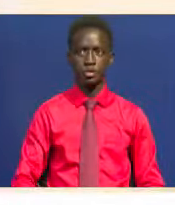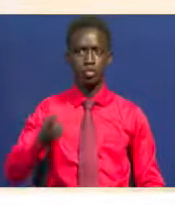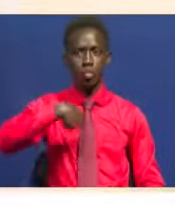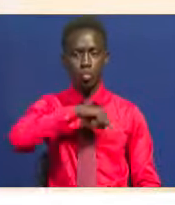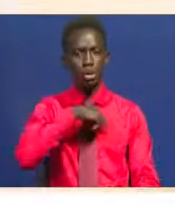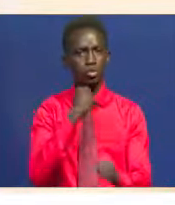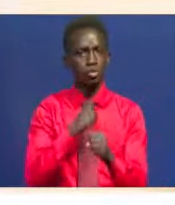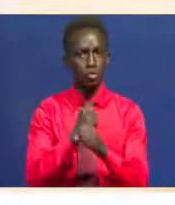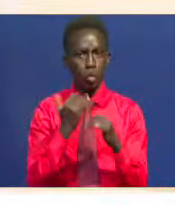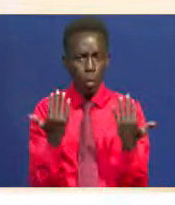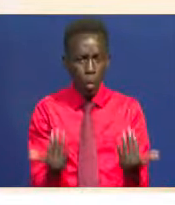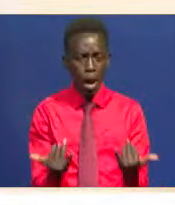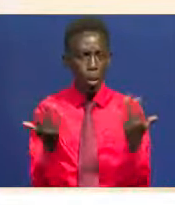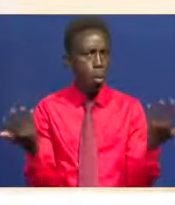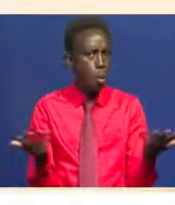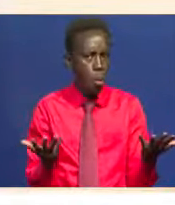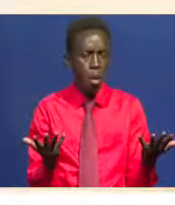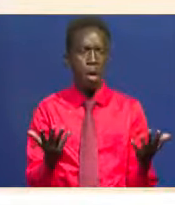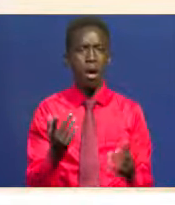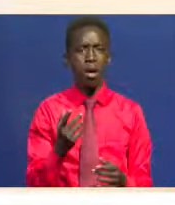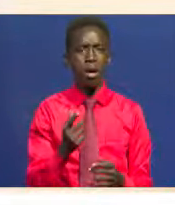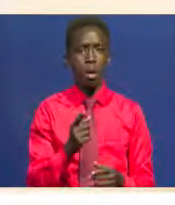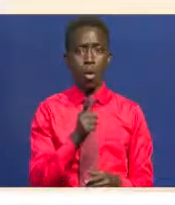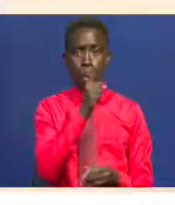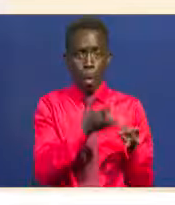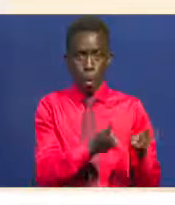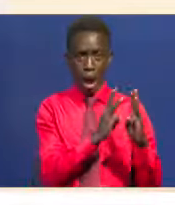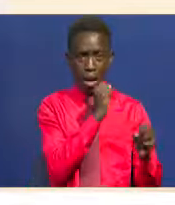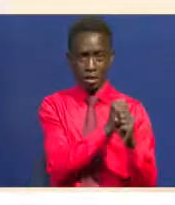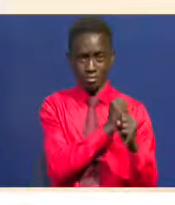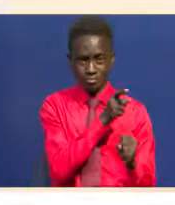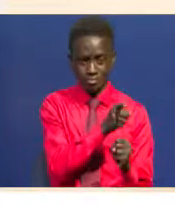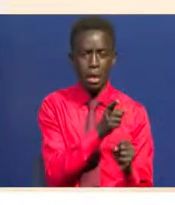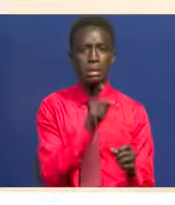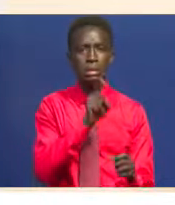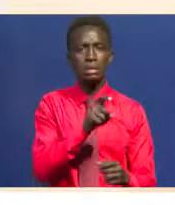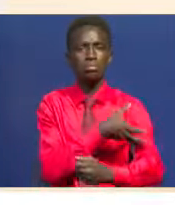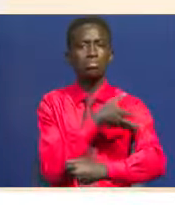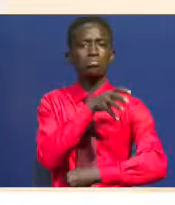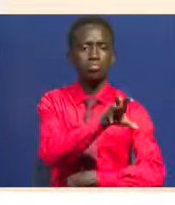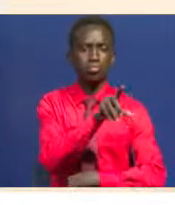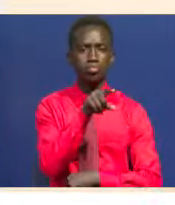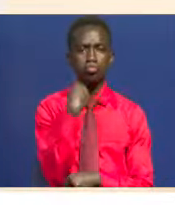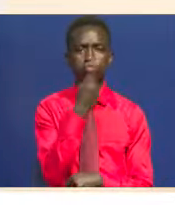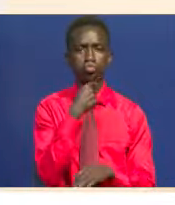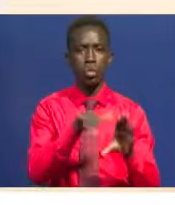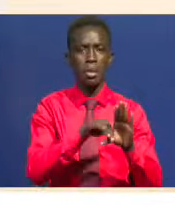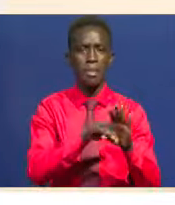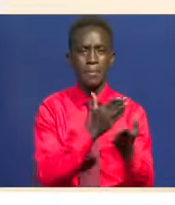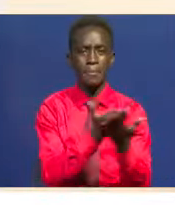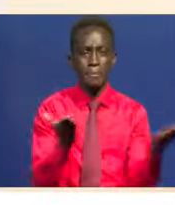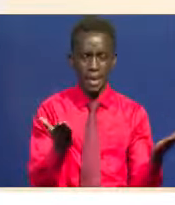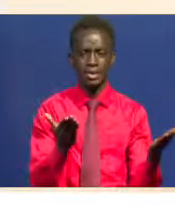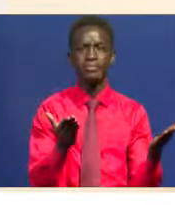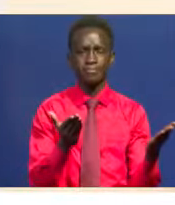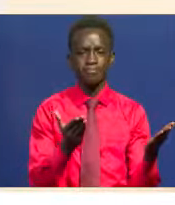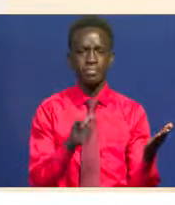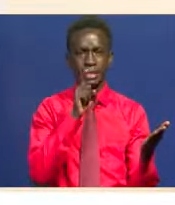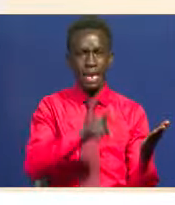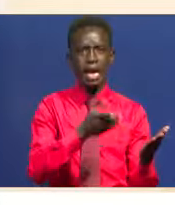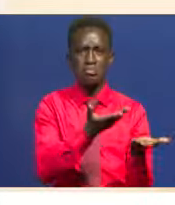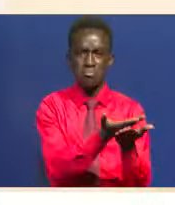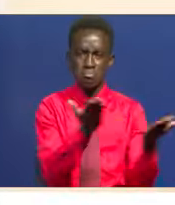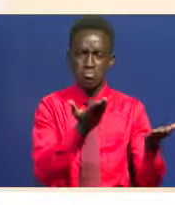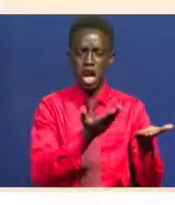one of the ways in which we do it, building the capacity of members of the network to be able to undertake